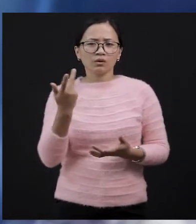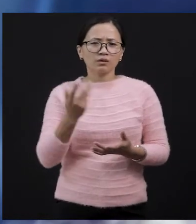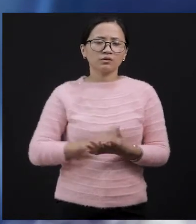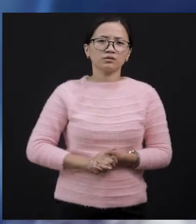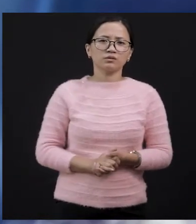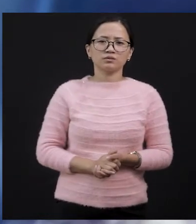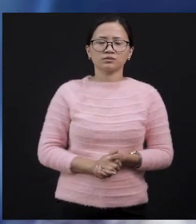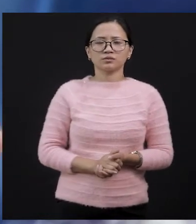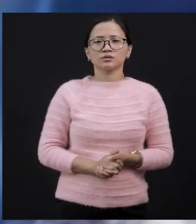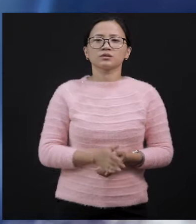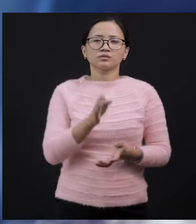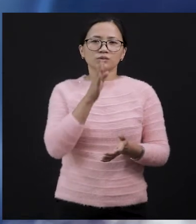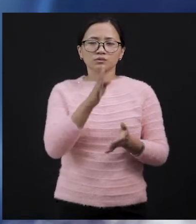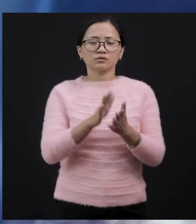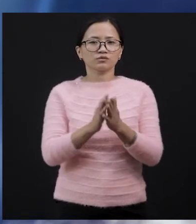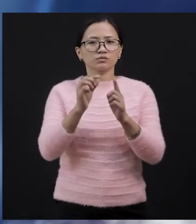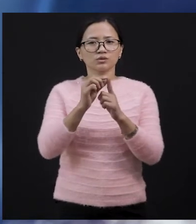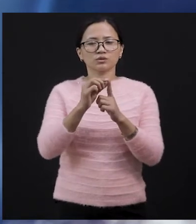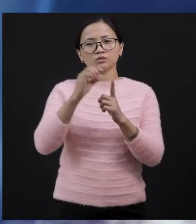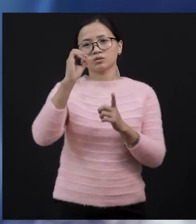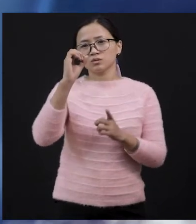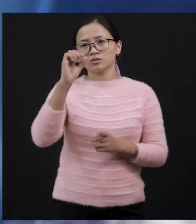It's because of pollution.